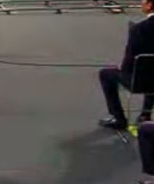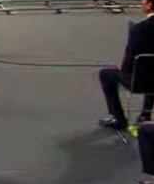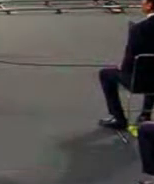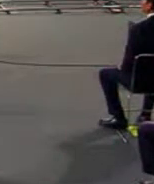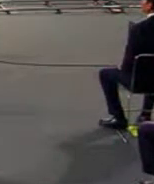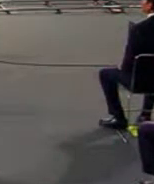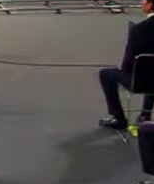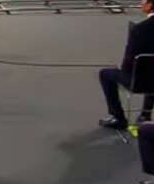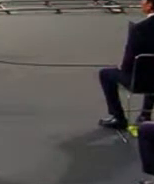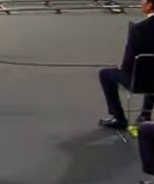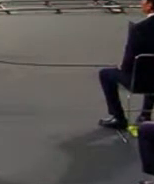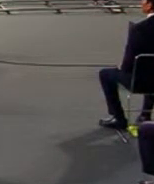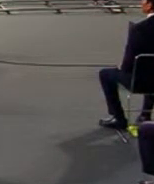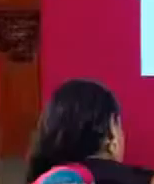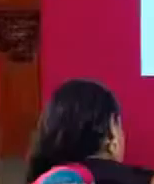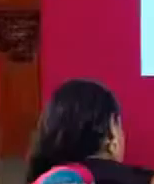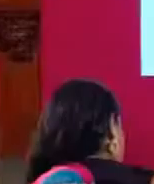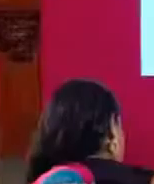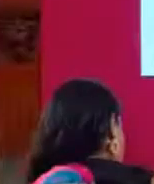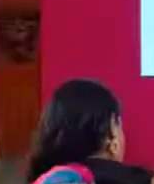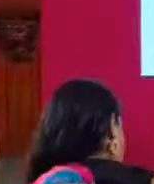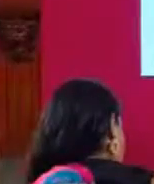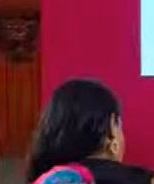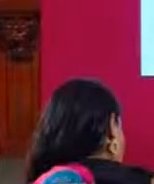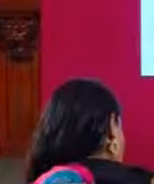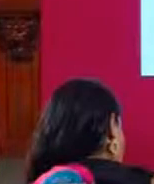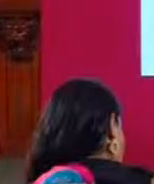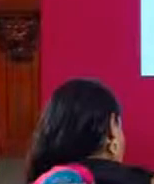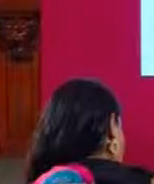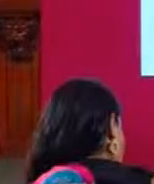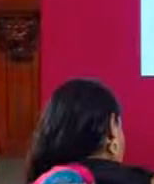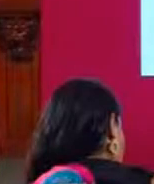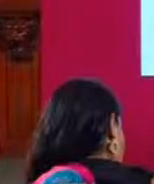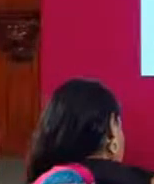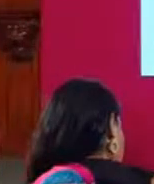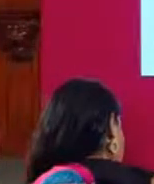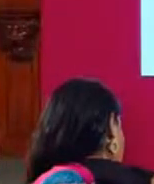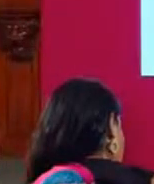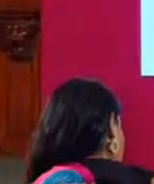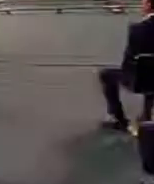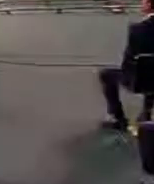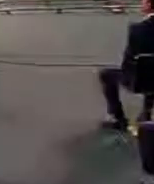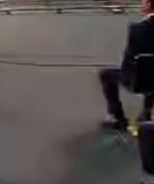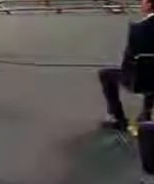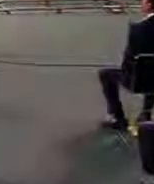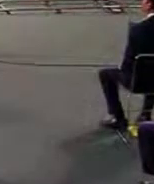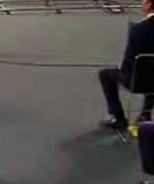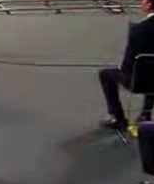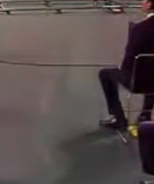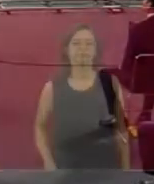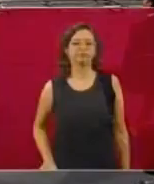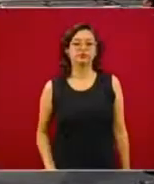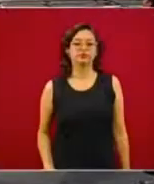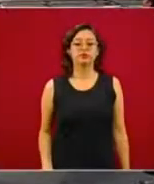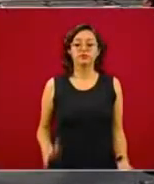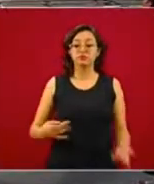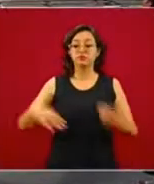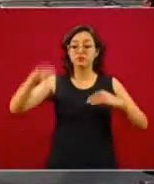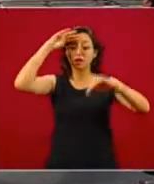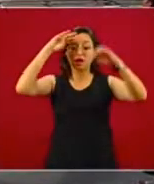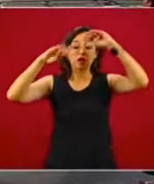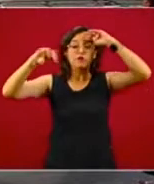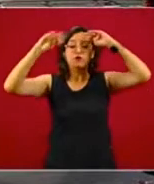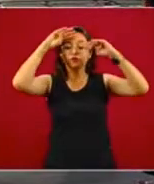company can identify a sick person and That's how they can tell